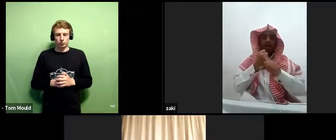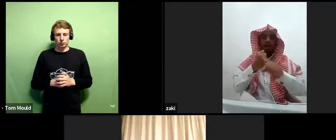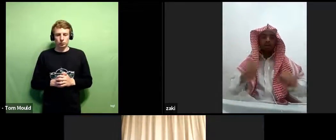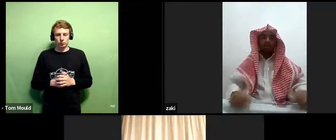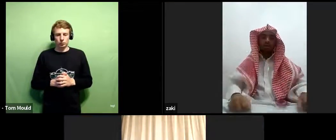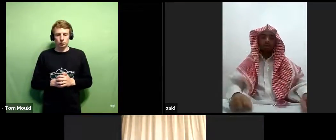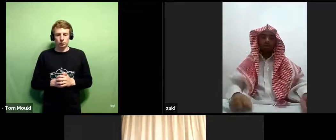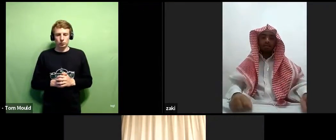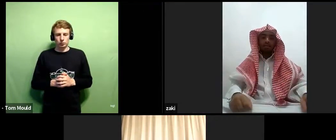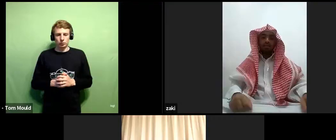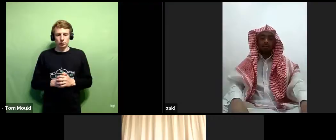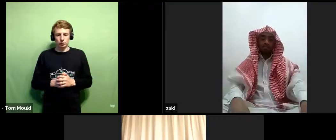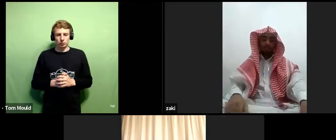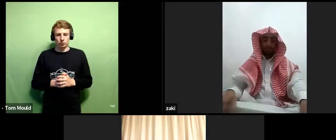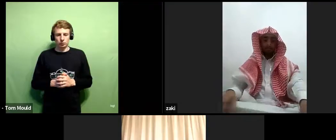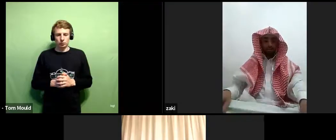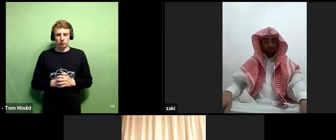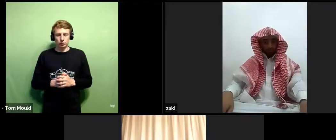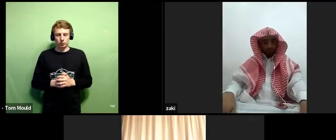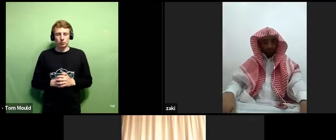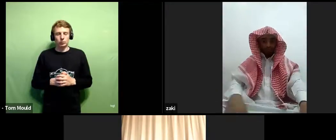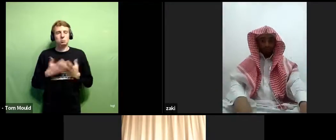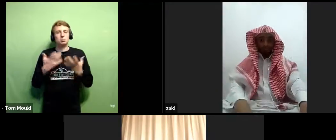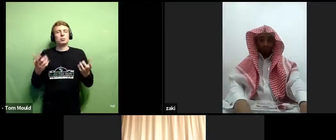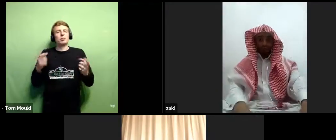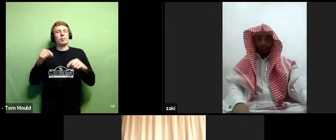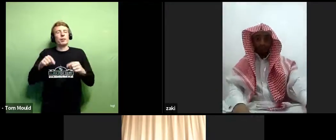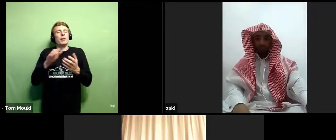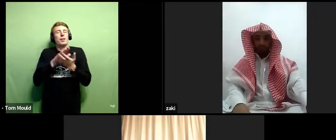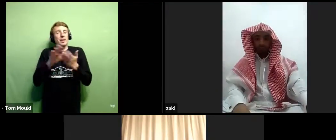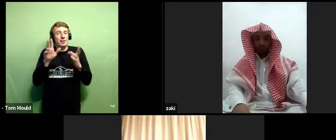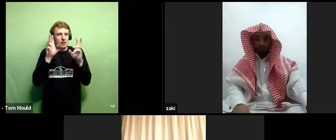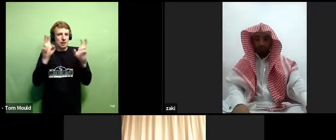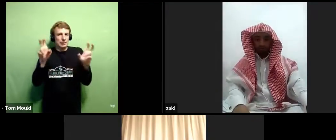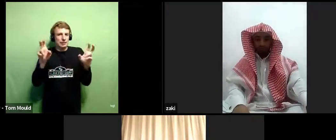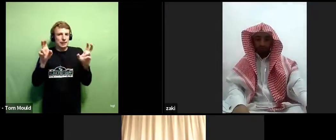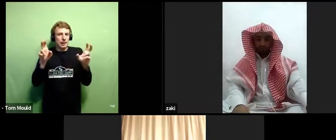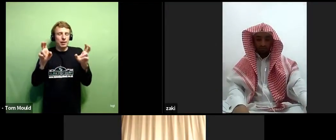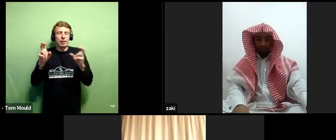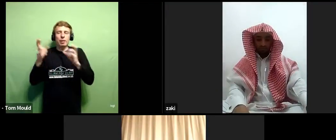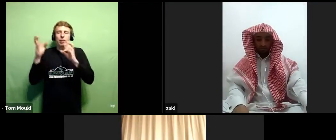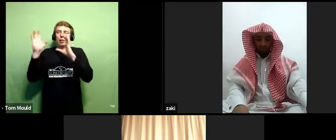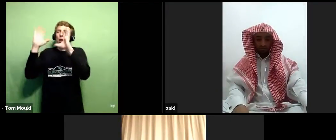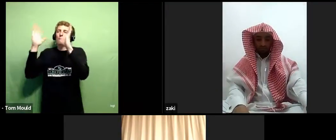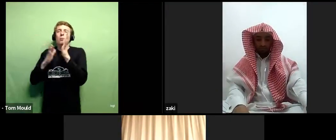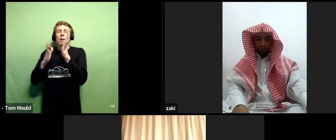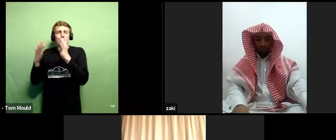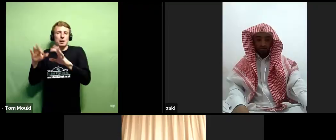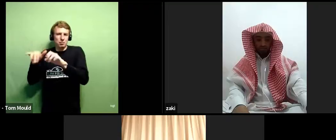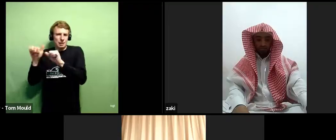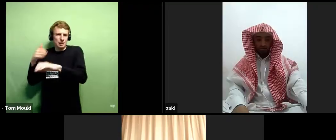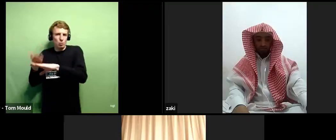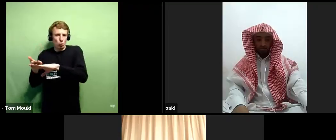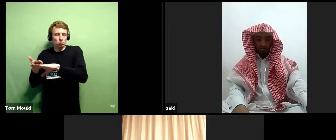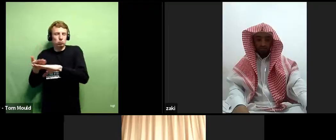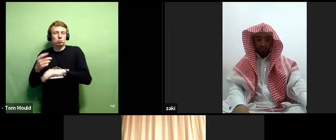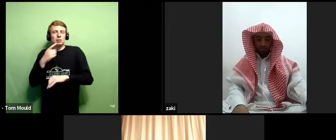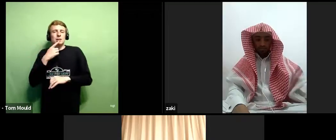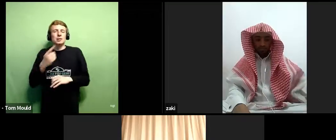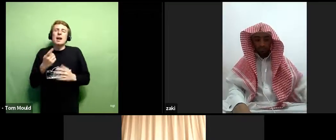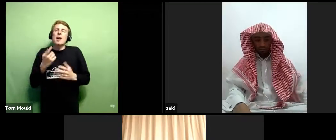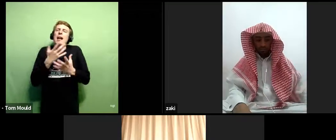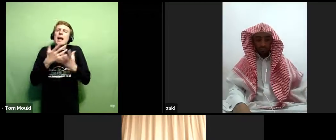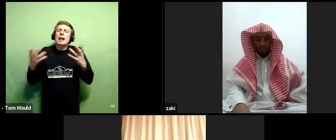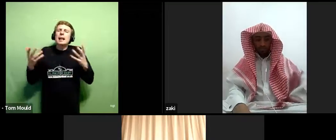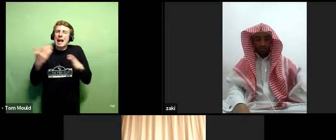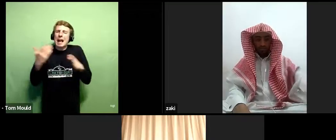So when we look at this hadith, the Prophet, peace and blessings be upon him, said, indeed, actions are but by intention. And from